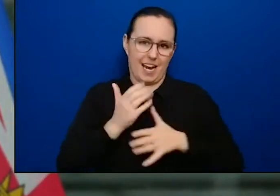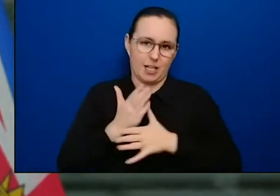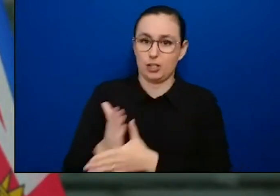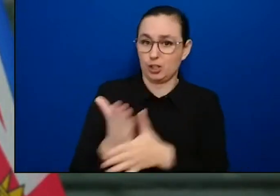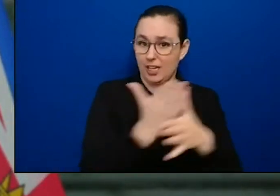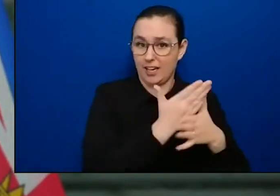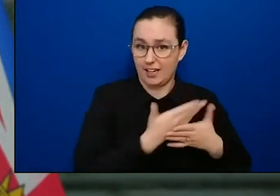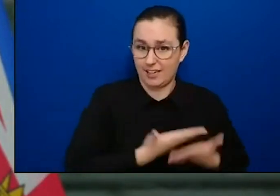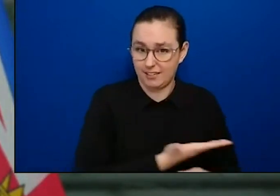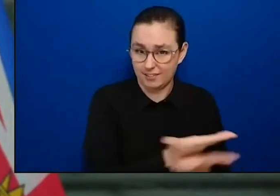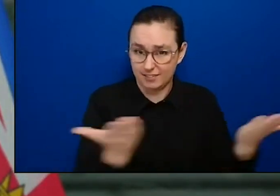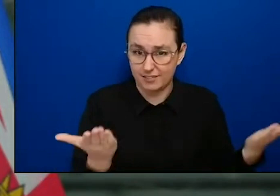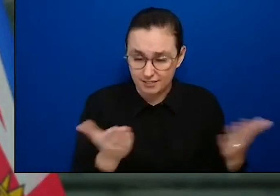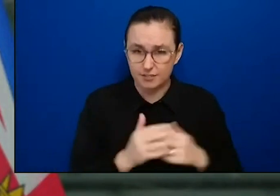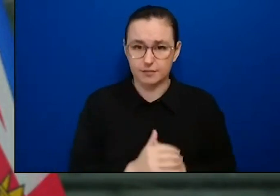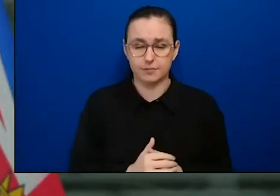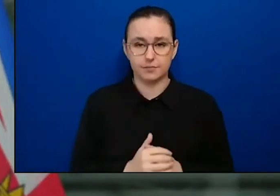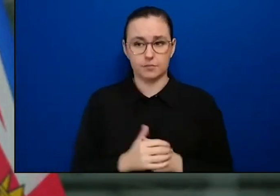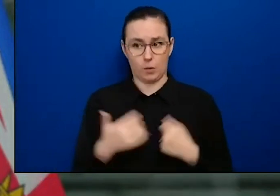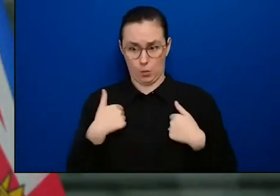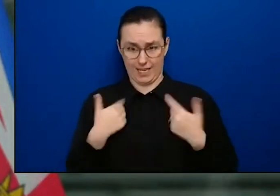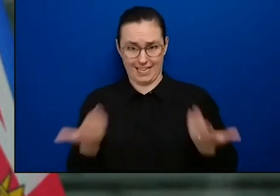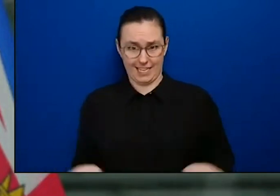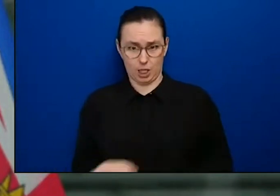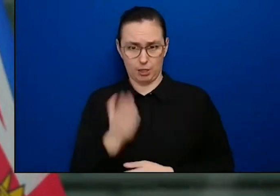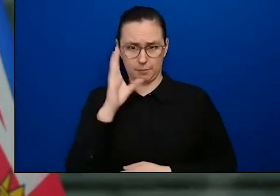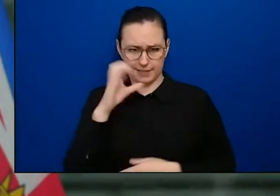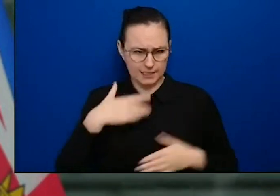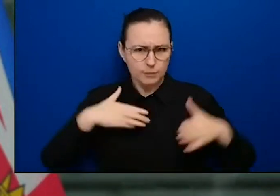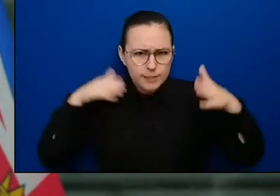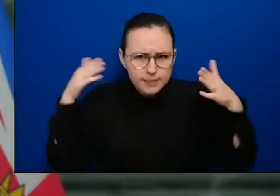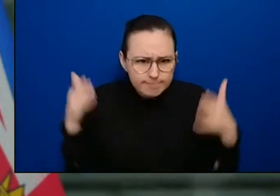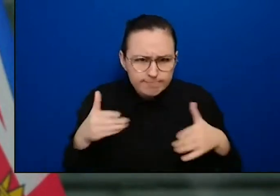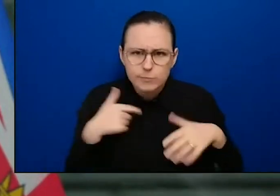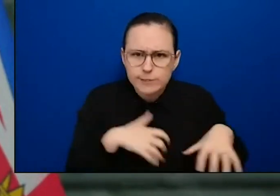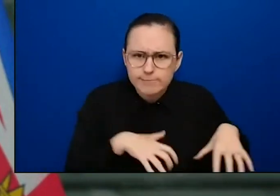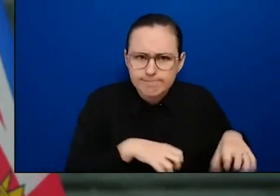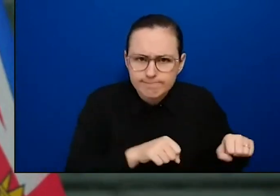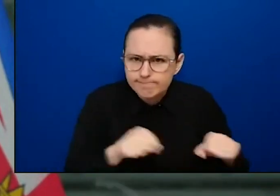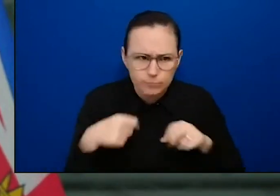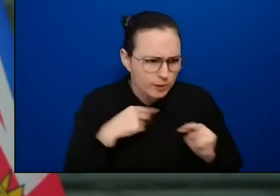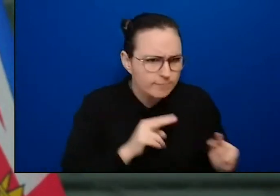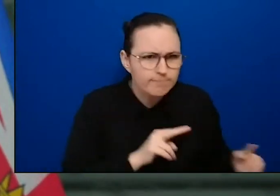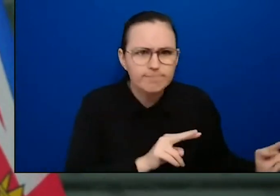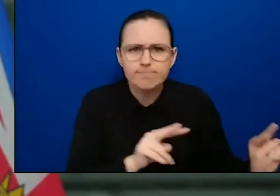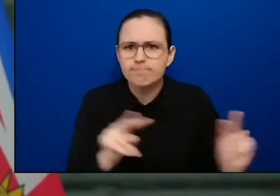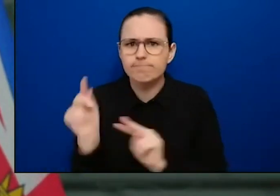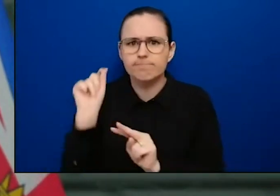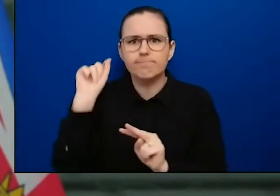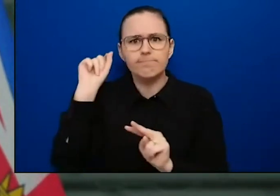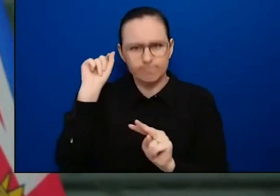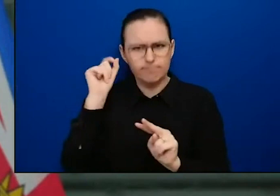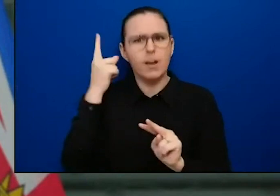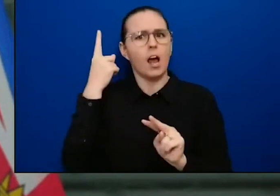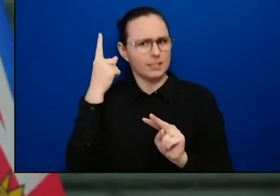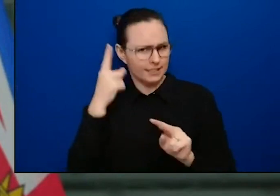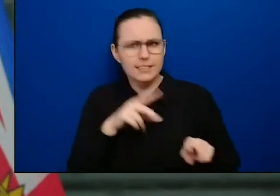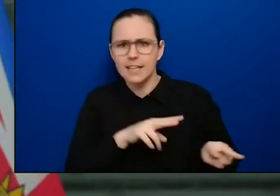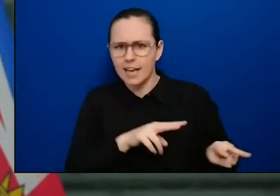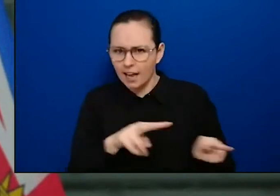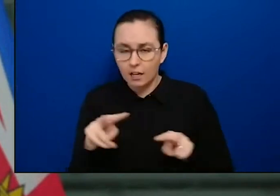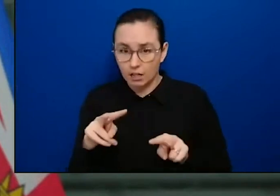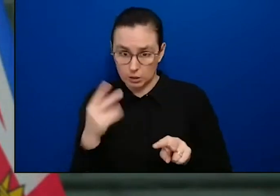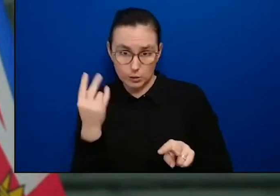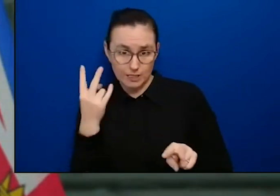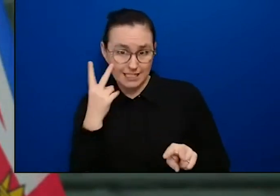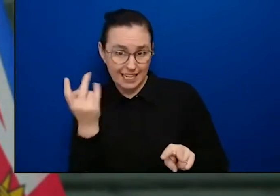studies to help us understand who is being infected, whether it's causing more severe disease. These are the things, the data that we